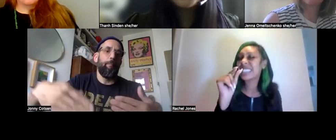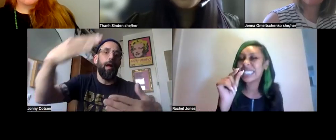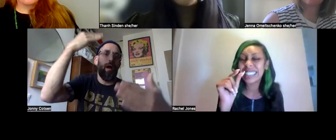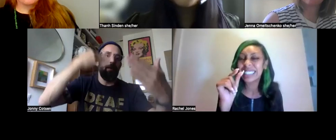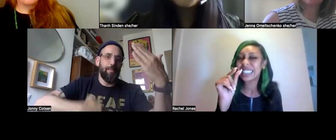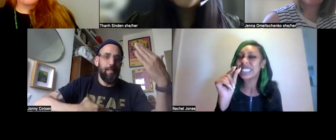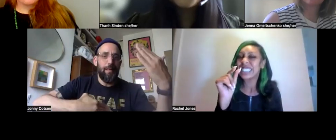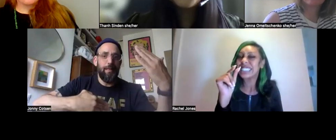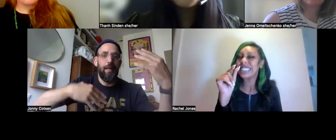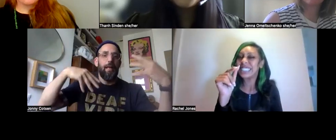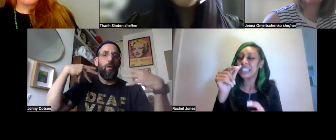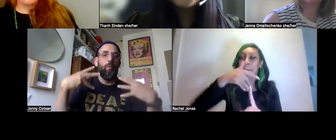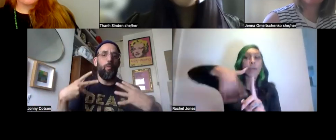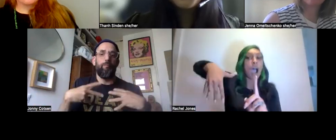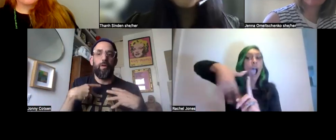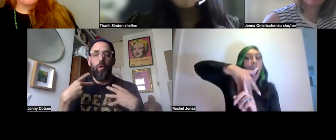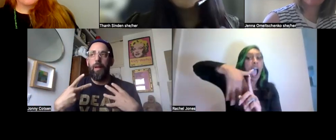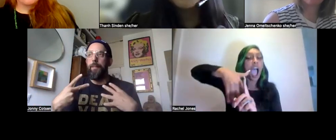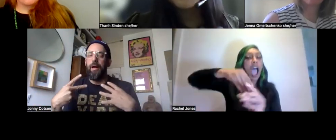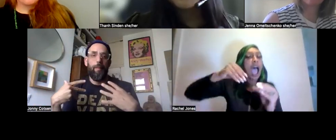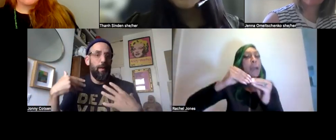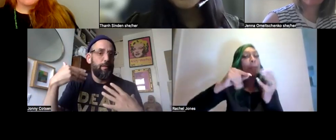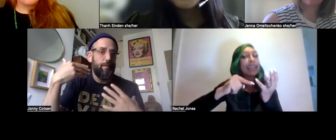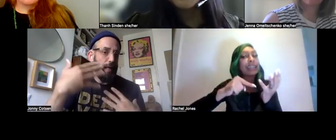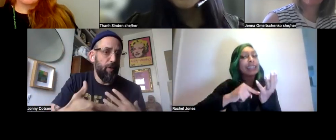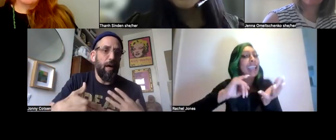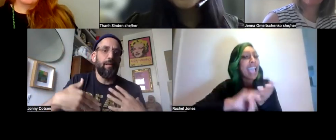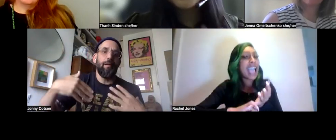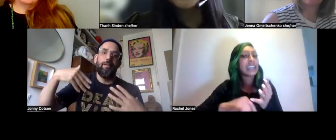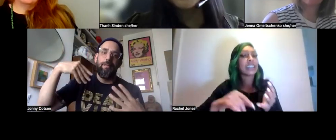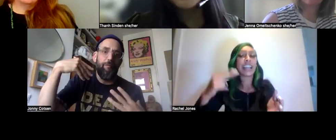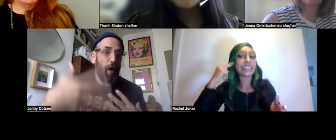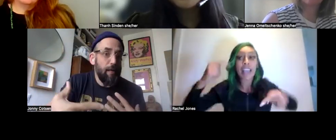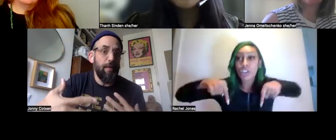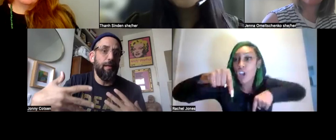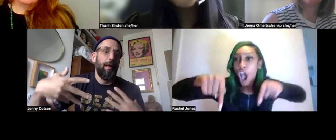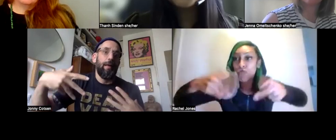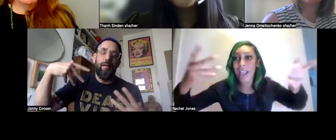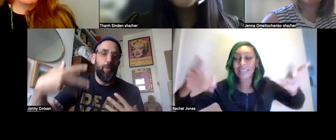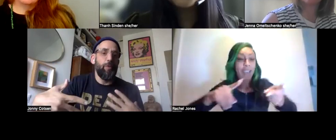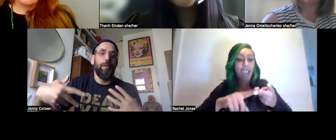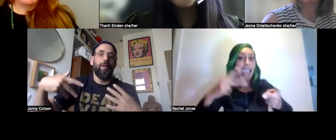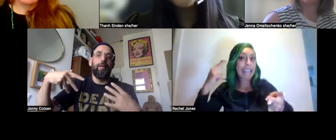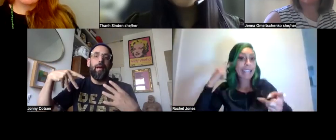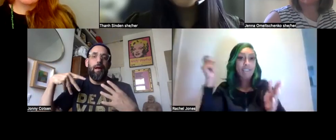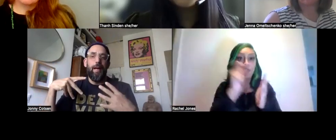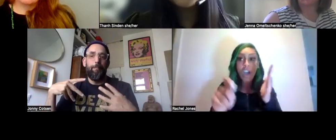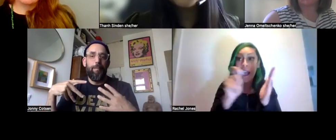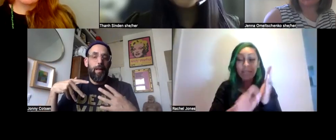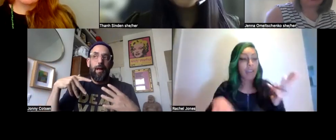there behind the scenes. So talking about deaf directed, deaf voiced, deaf